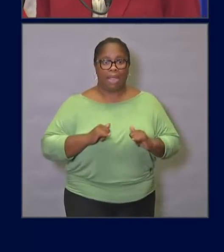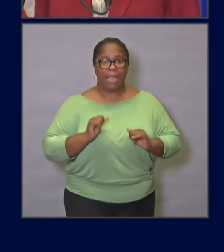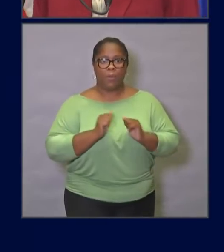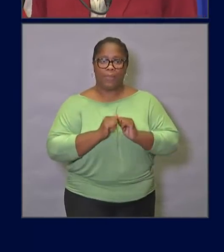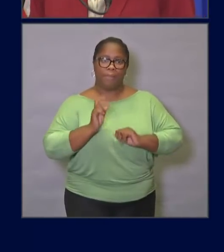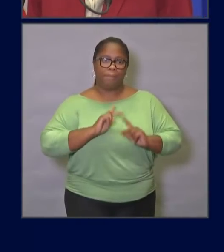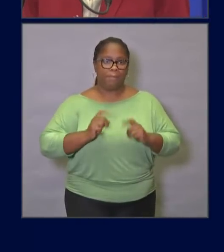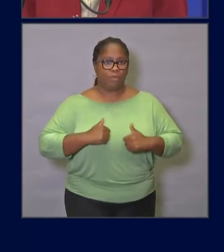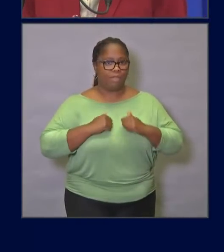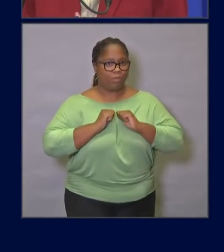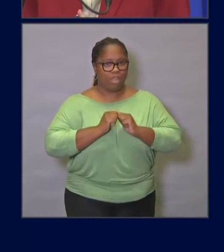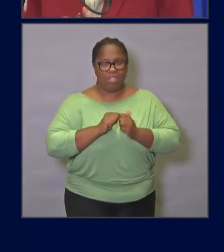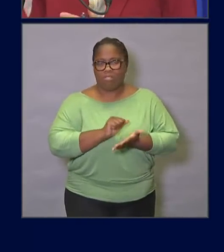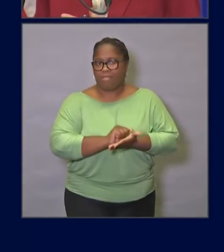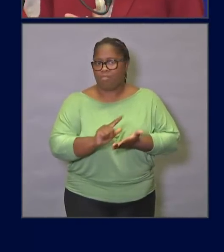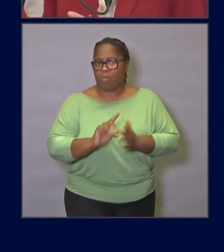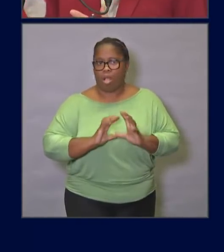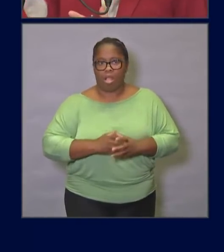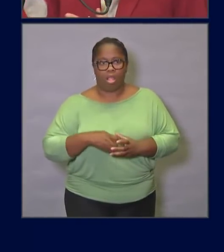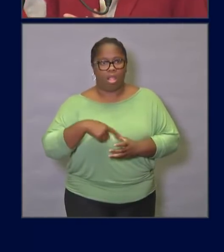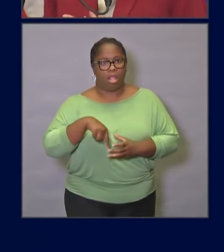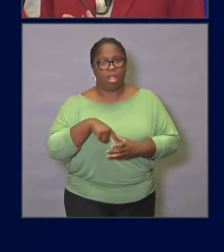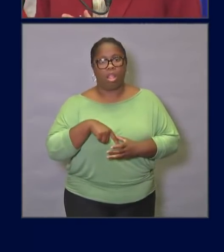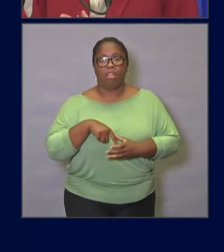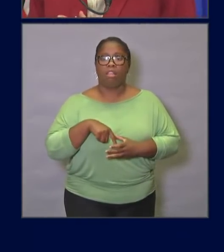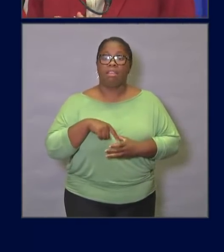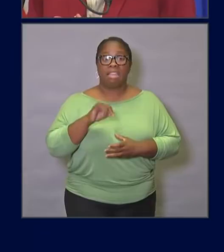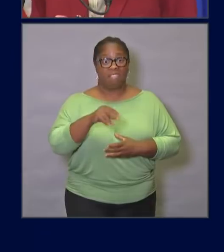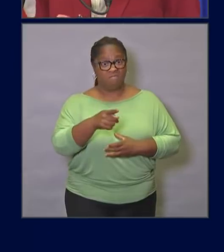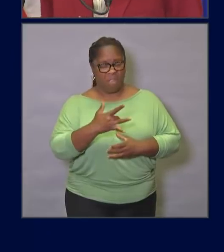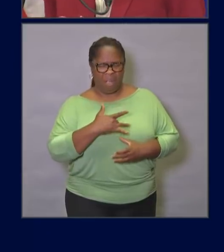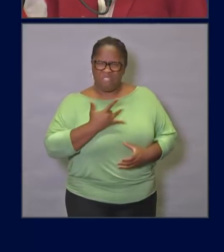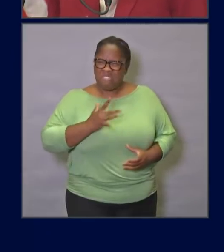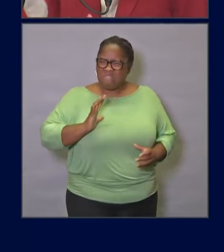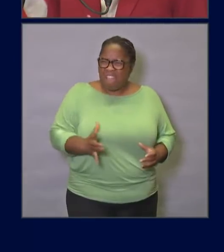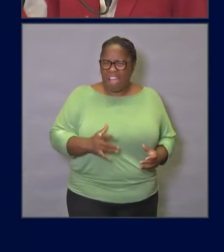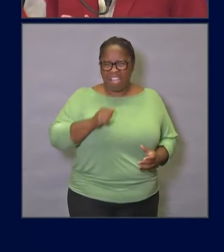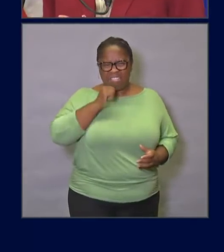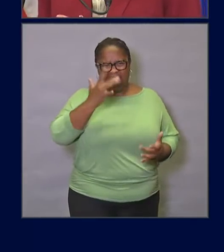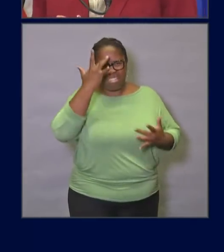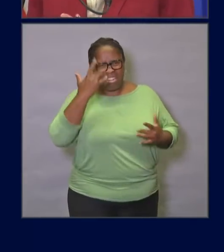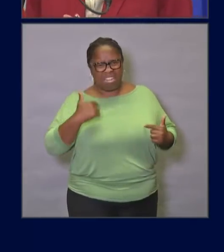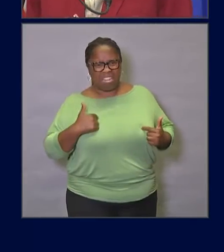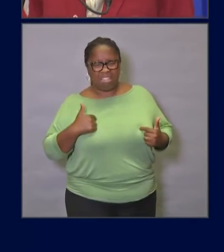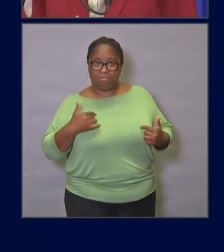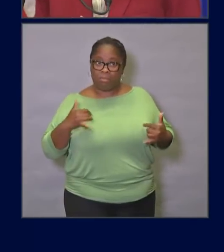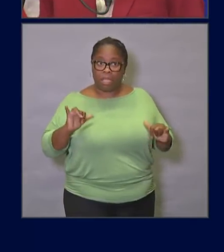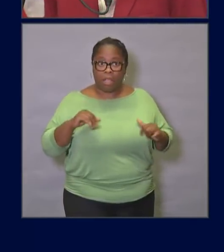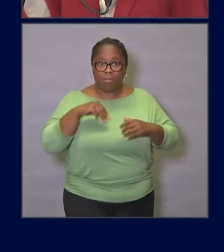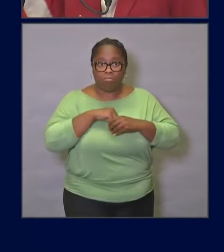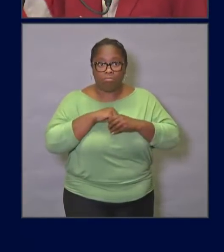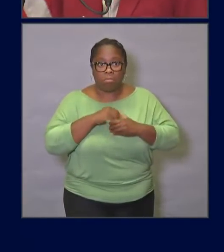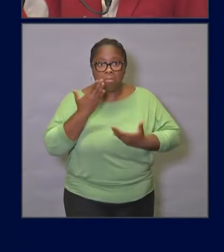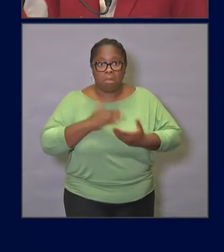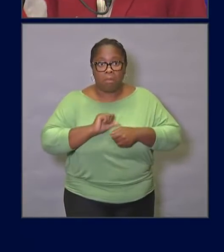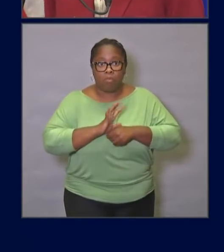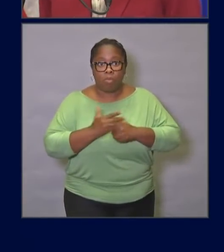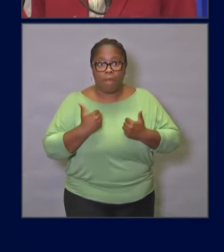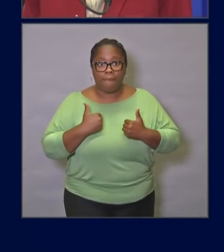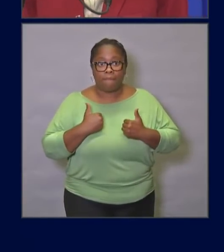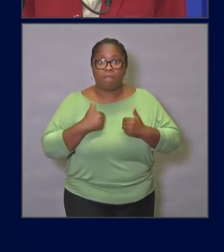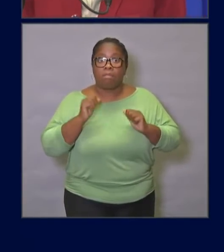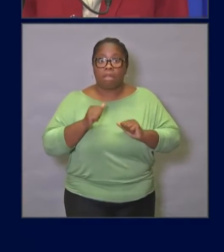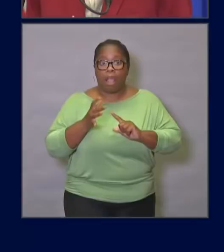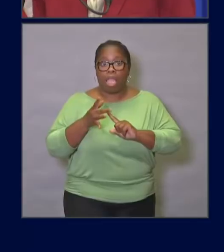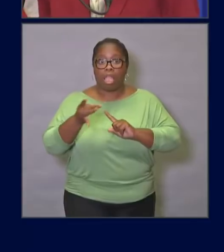households as much as possible. And even if you don't feel sick, you could be infected and pass the virus on to someone who's vulnerable,